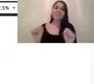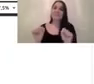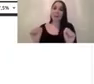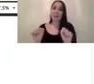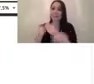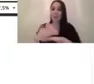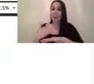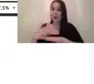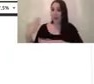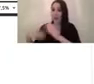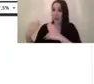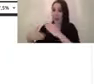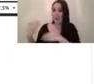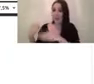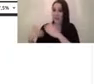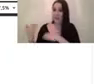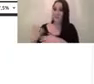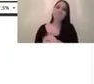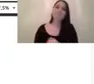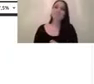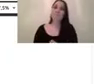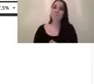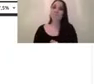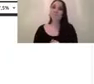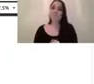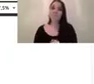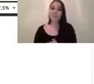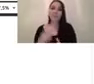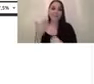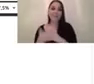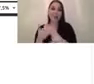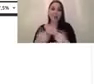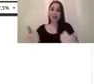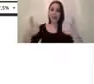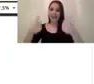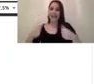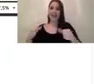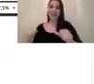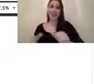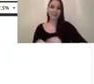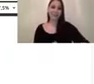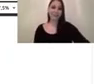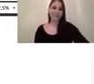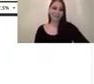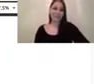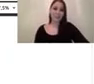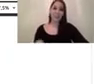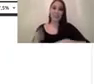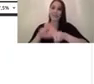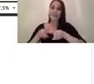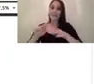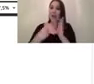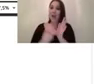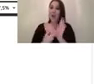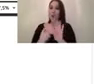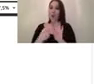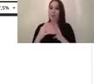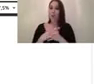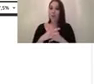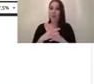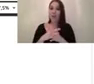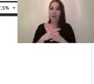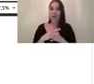past. And well, finally we have the firewire. The firewire interface is pretty old.